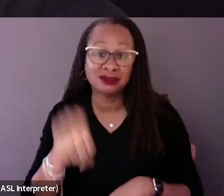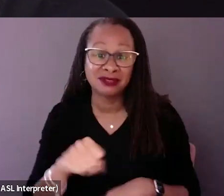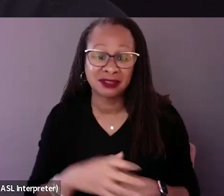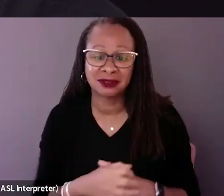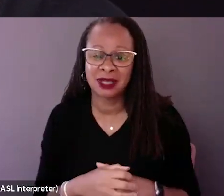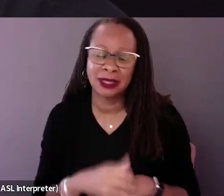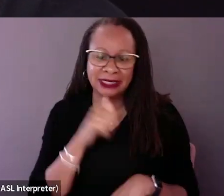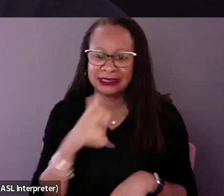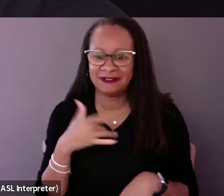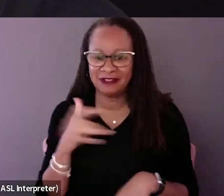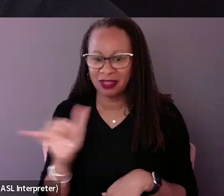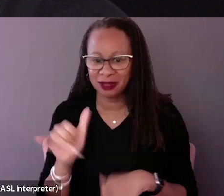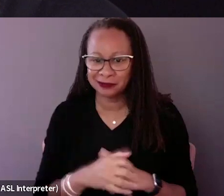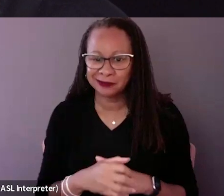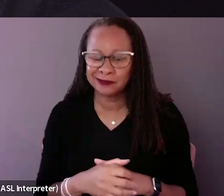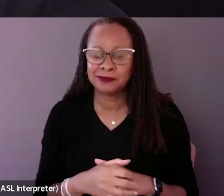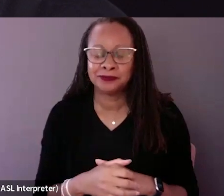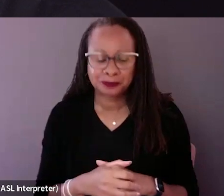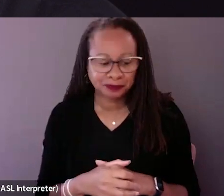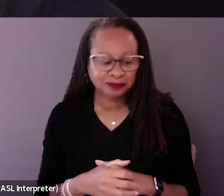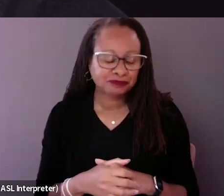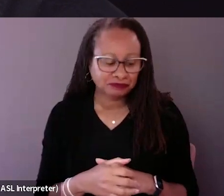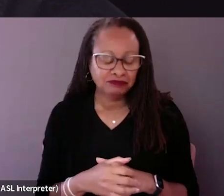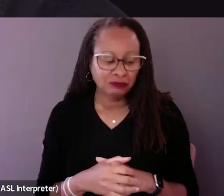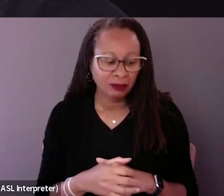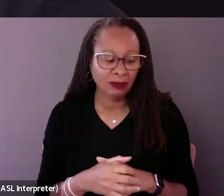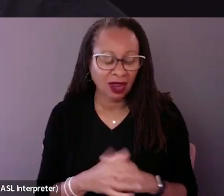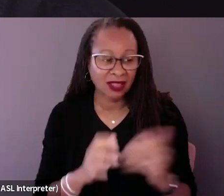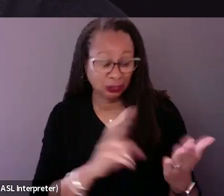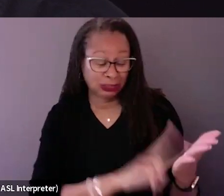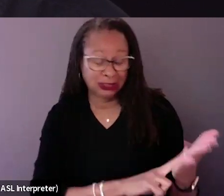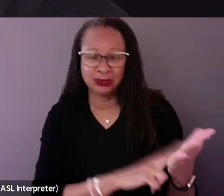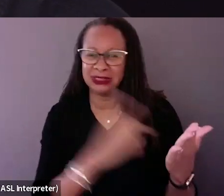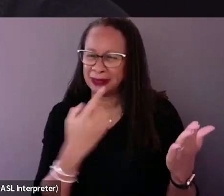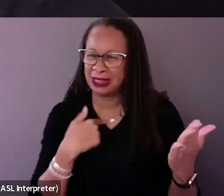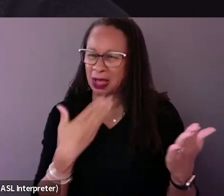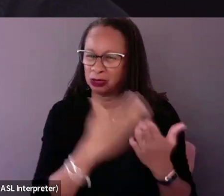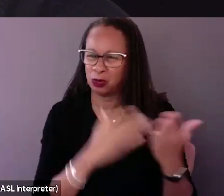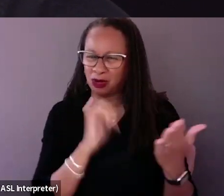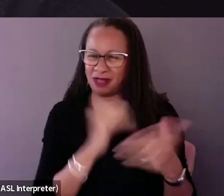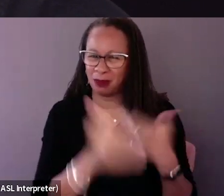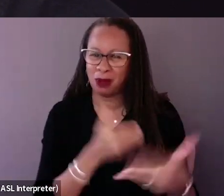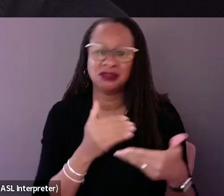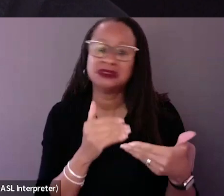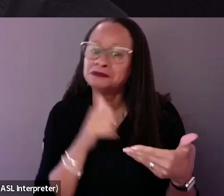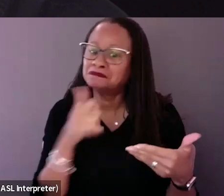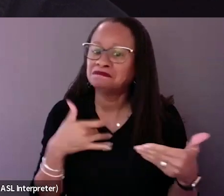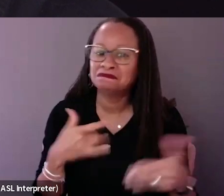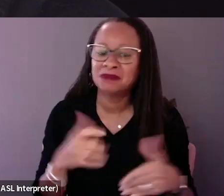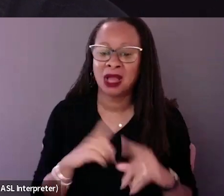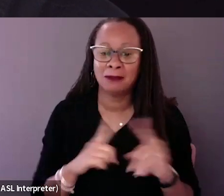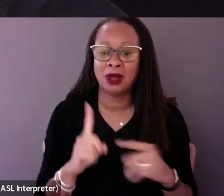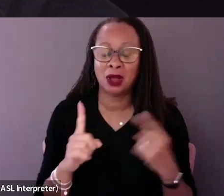I didn't feel that it was something that I was a part of. But I think what we say